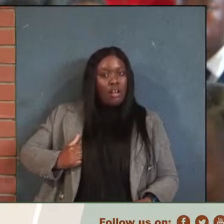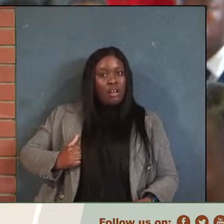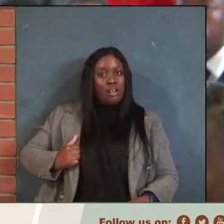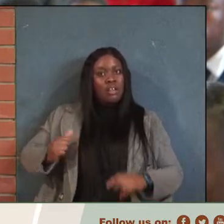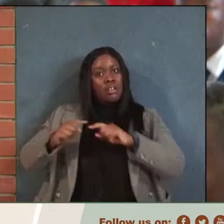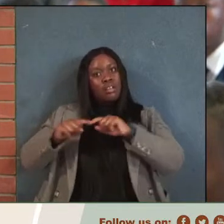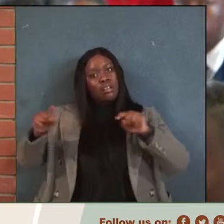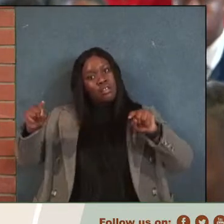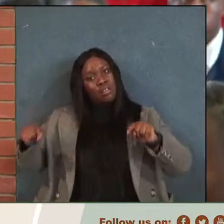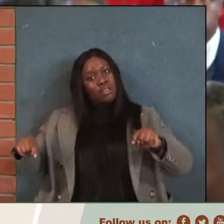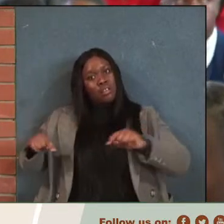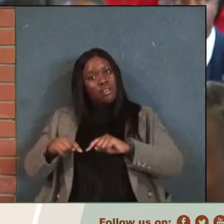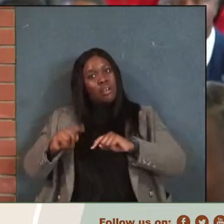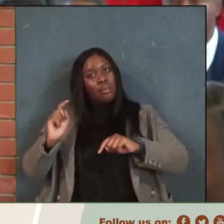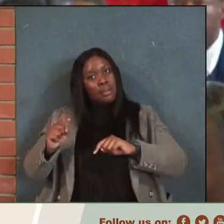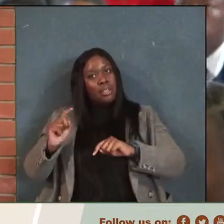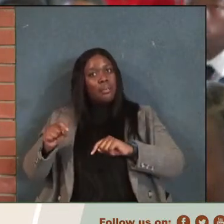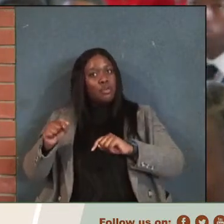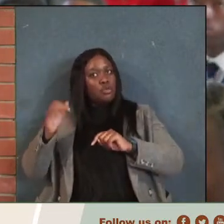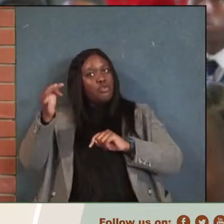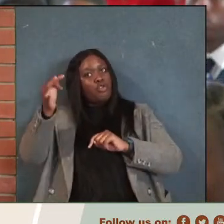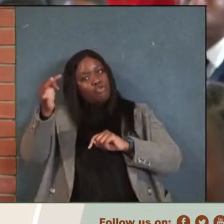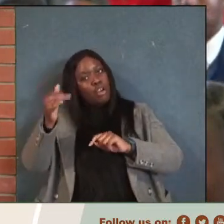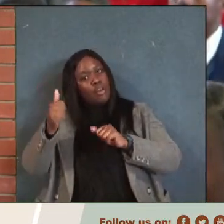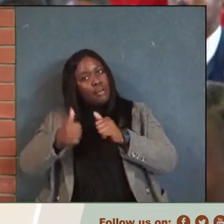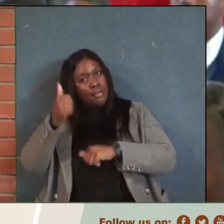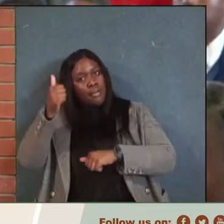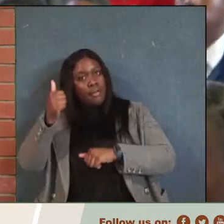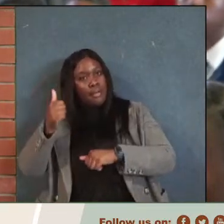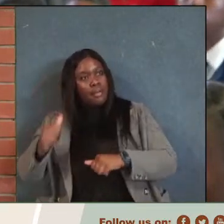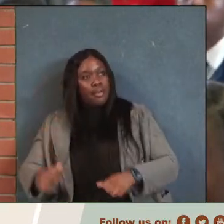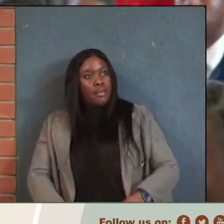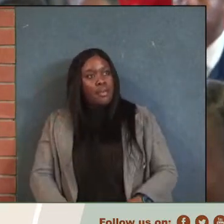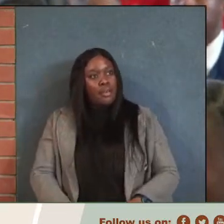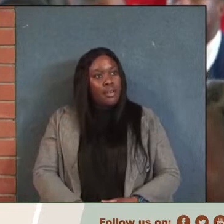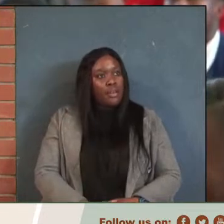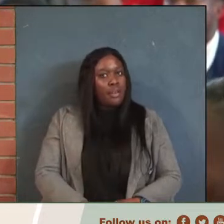supposedly supposed to bring a bright future to me?